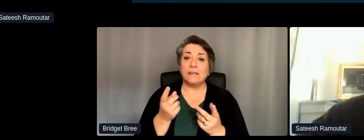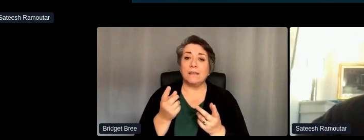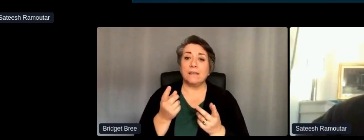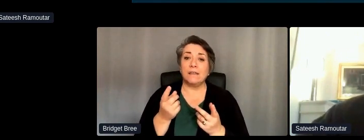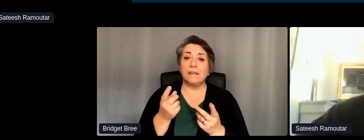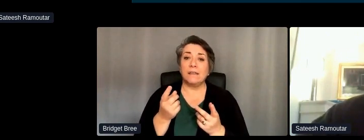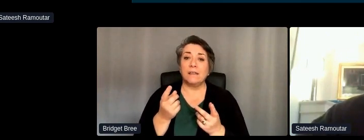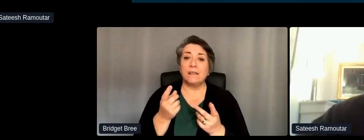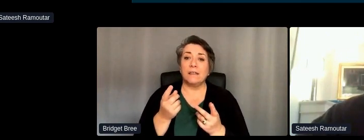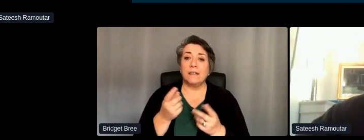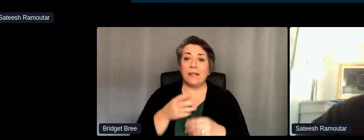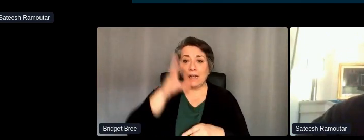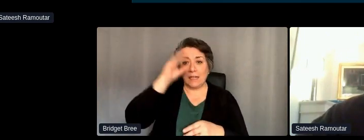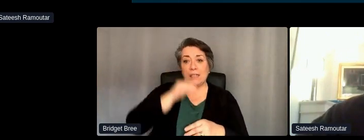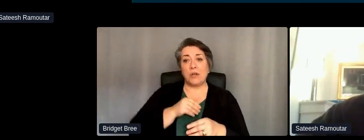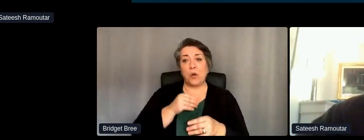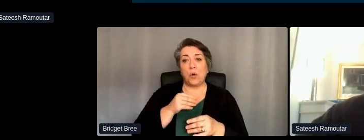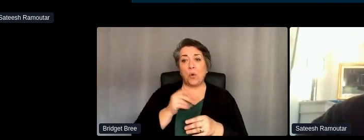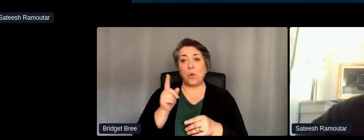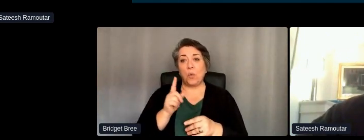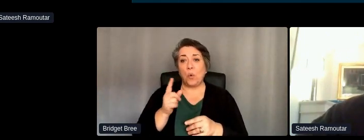direct our future work.